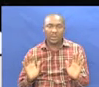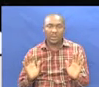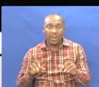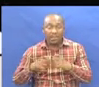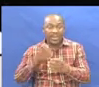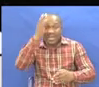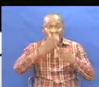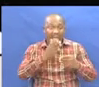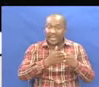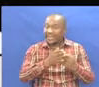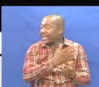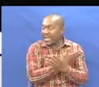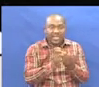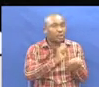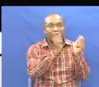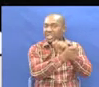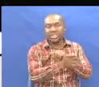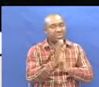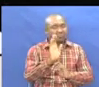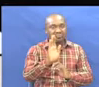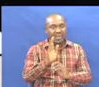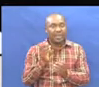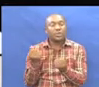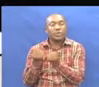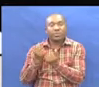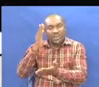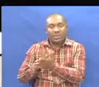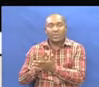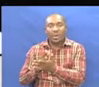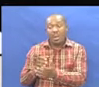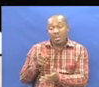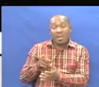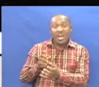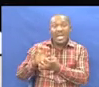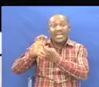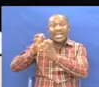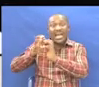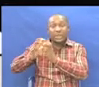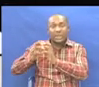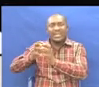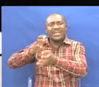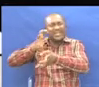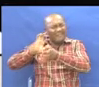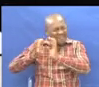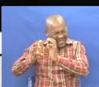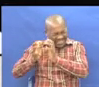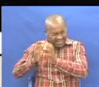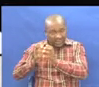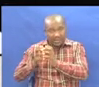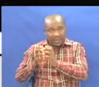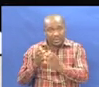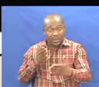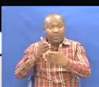The catalyst will not take part in a chemical reaction. It's just there to make sure that the reaction is running faster so that